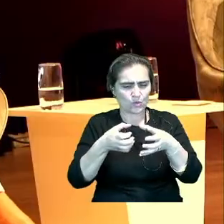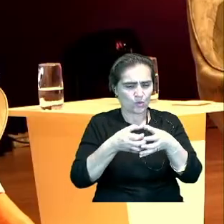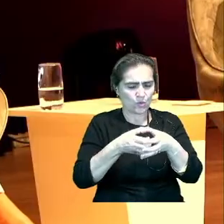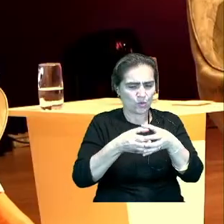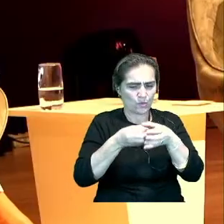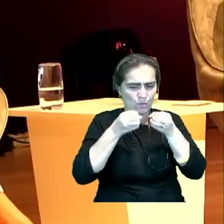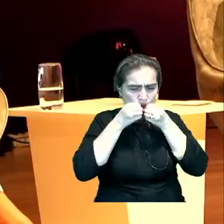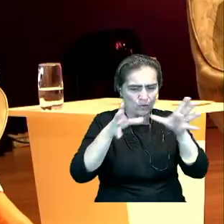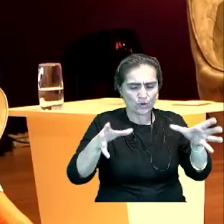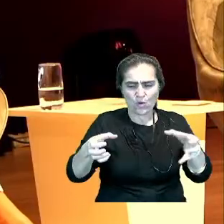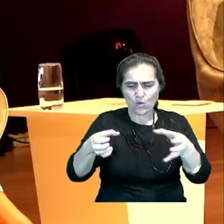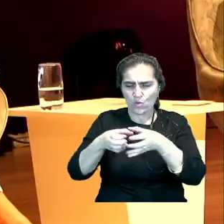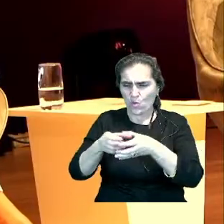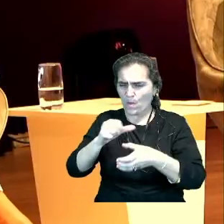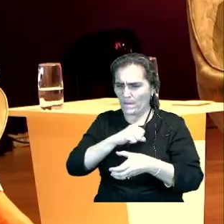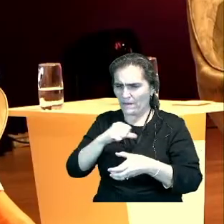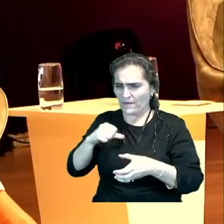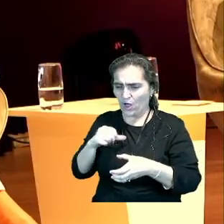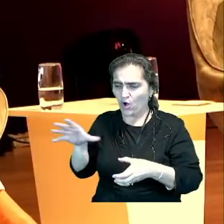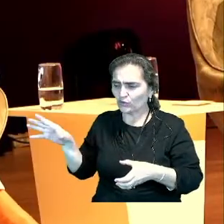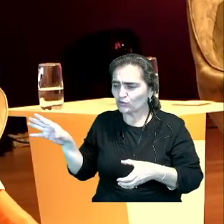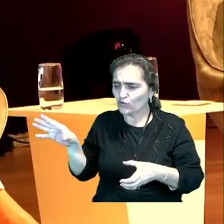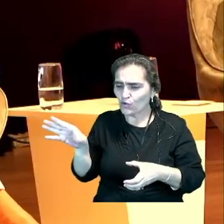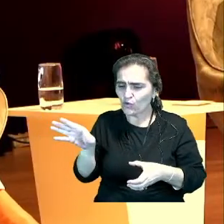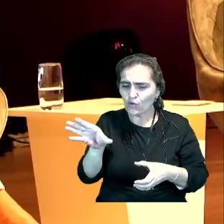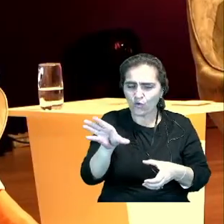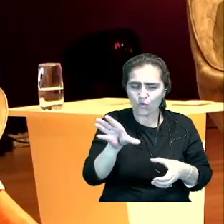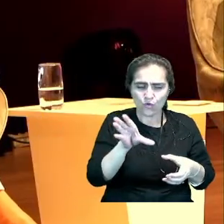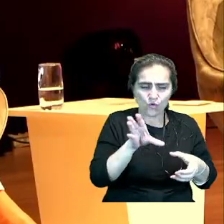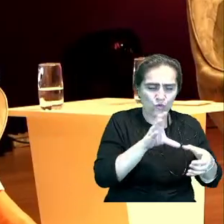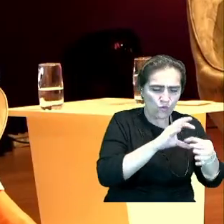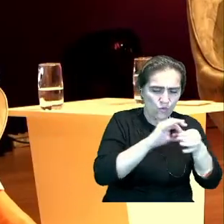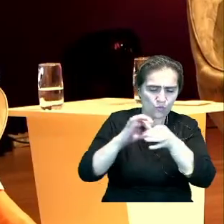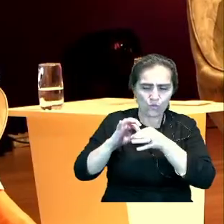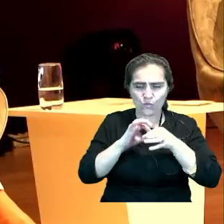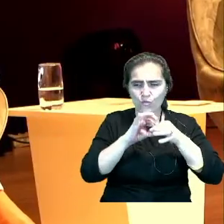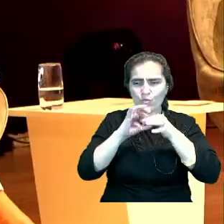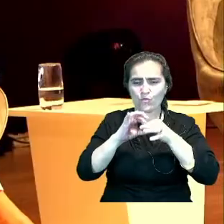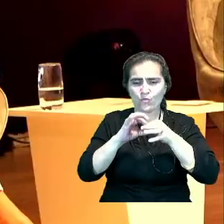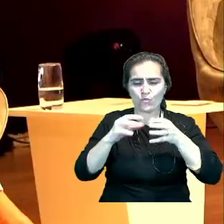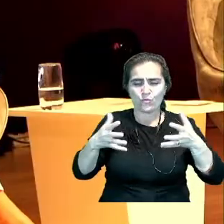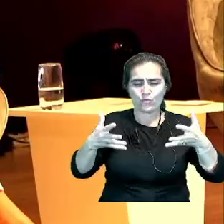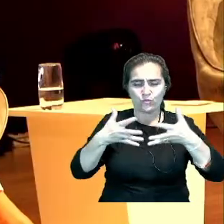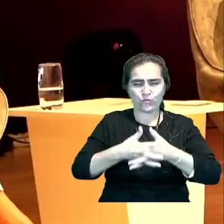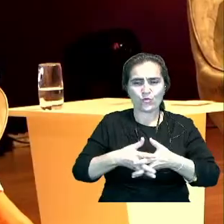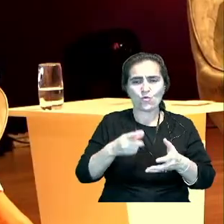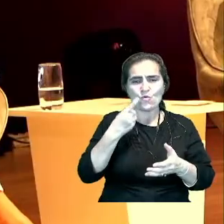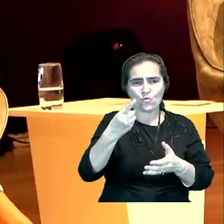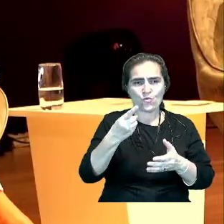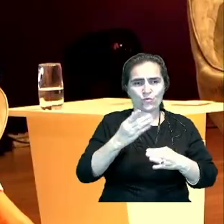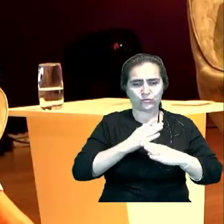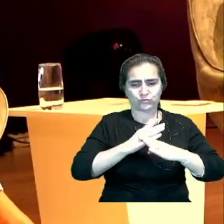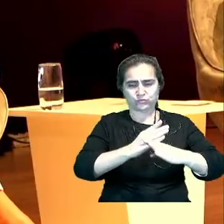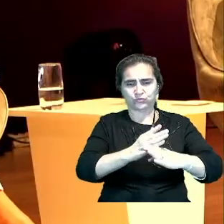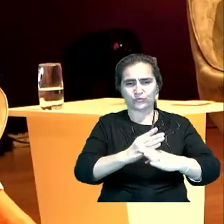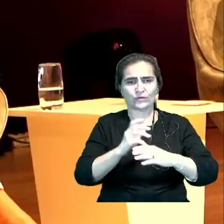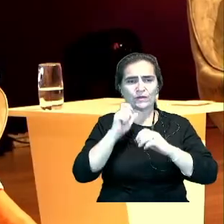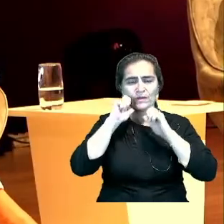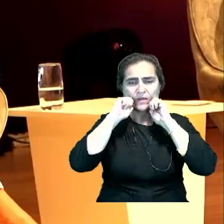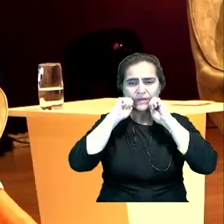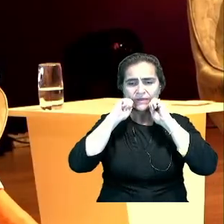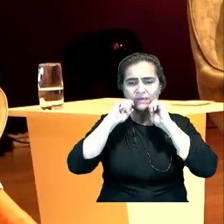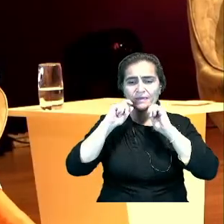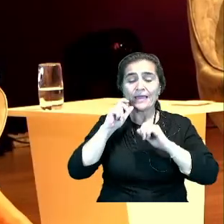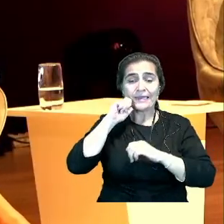coming together so that we can have a whole ecosystem that confronts and fights off the racist system. Like